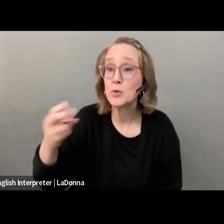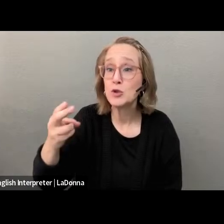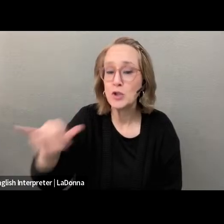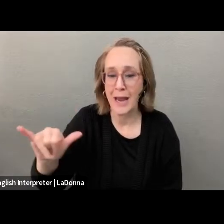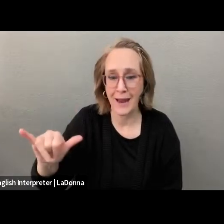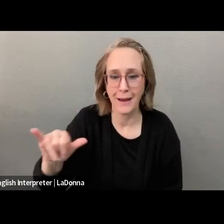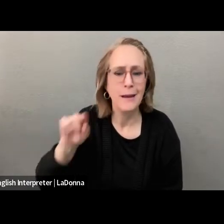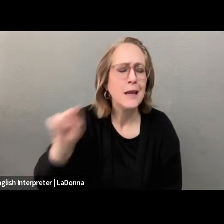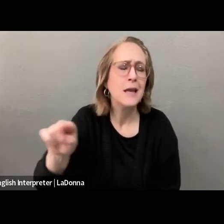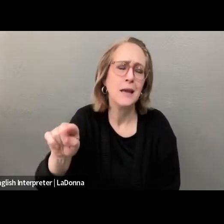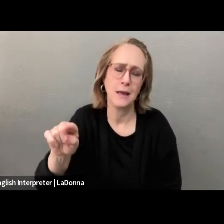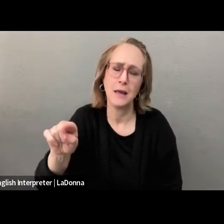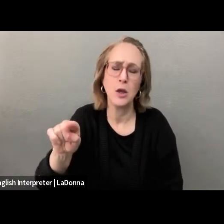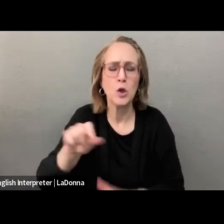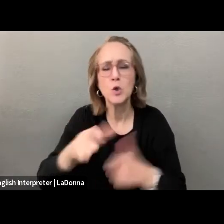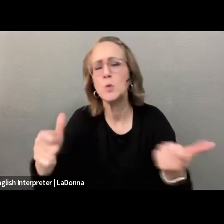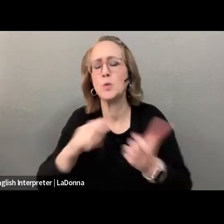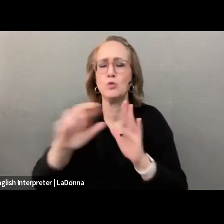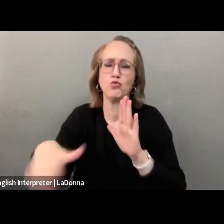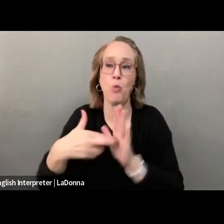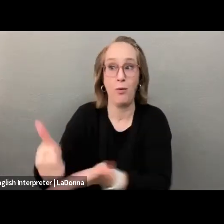He helped me with it.